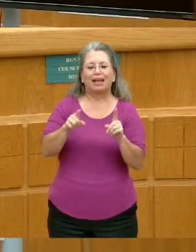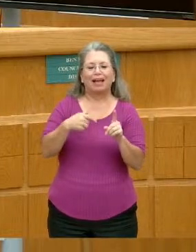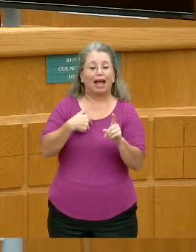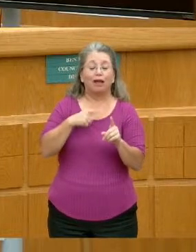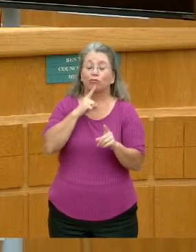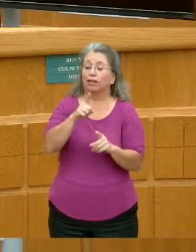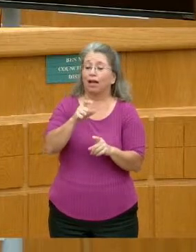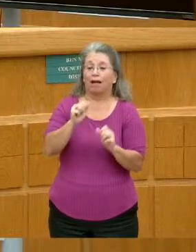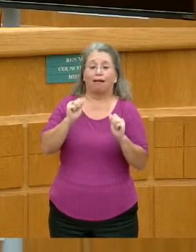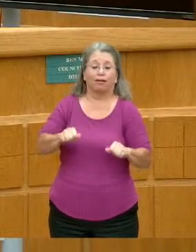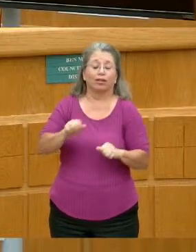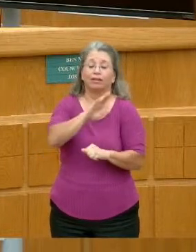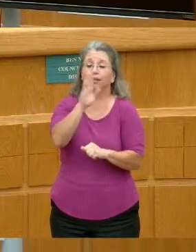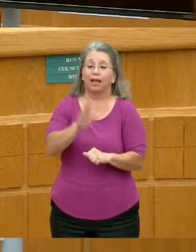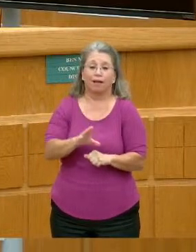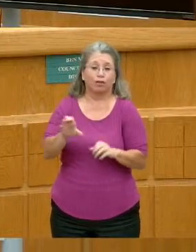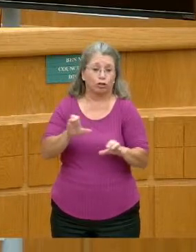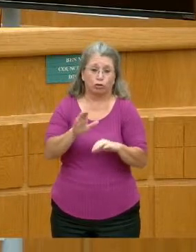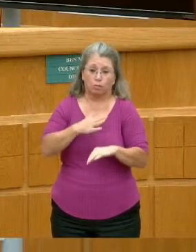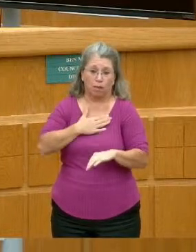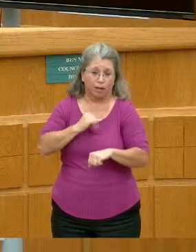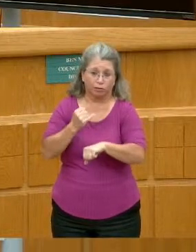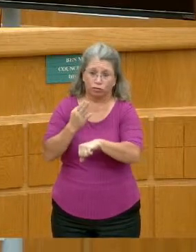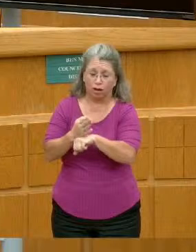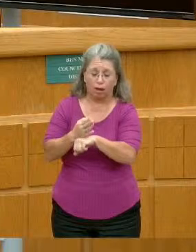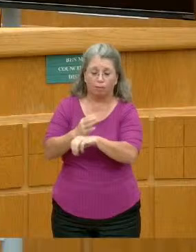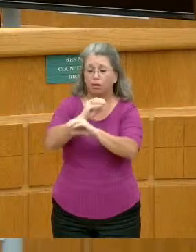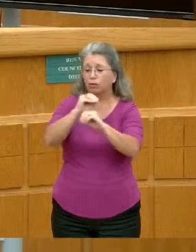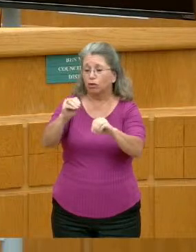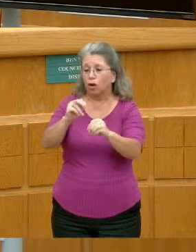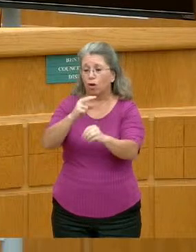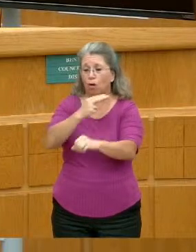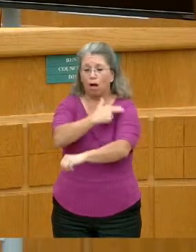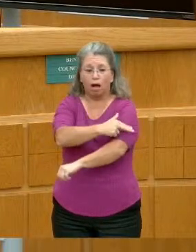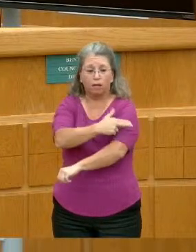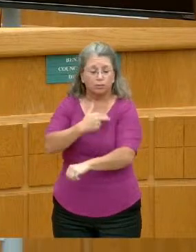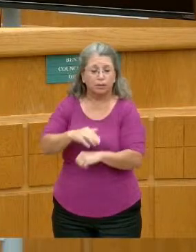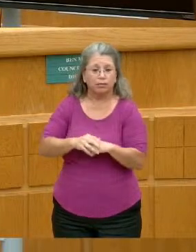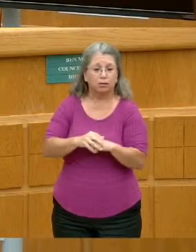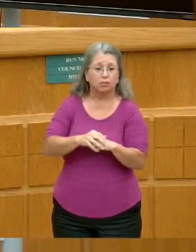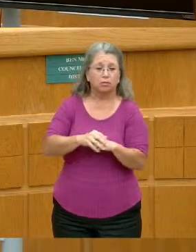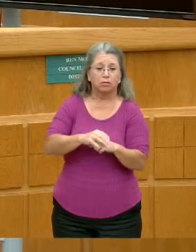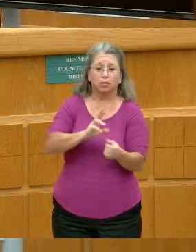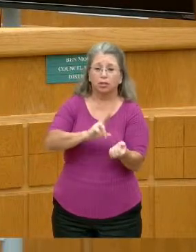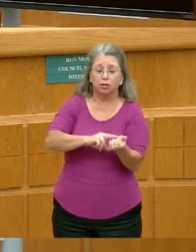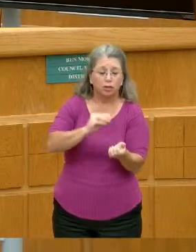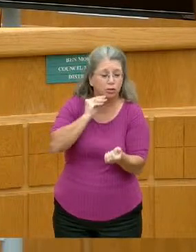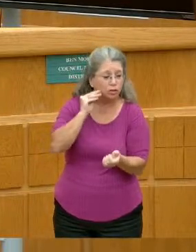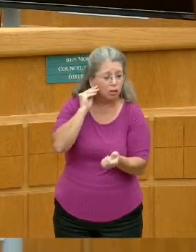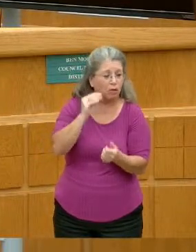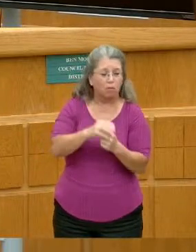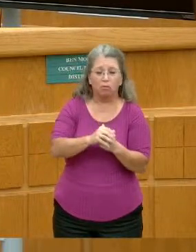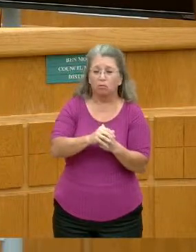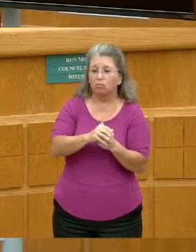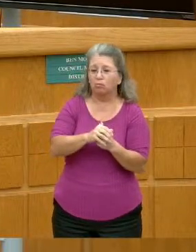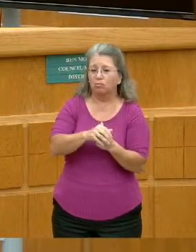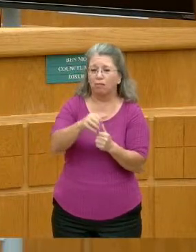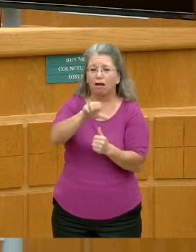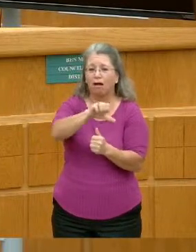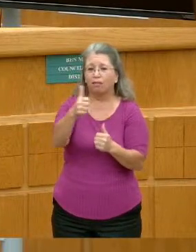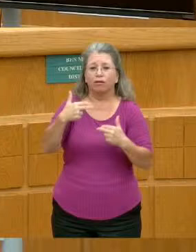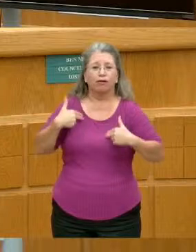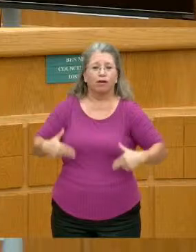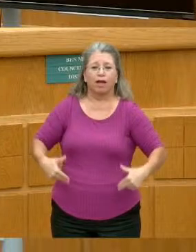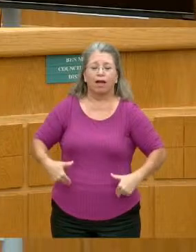my job, nor can any hospital, nursing home, or many other healthcare